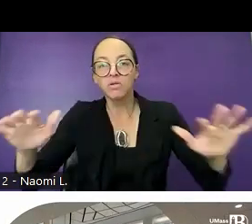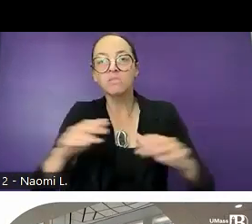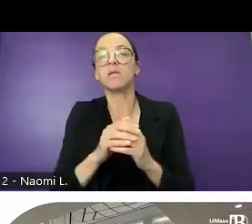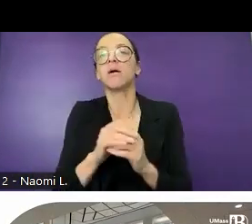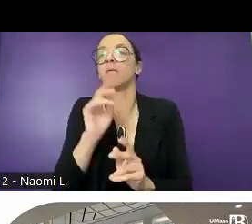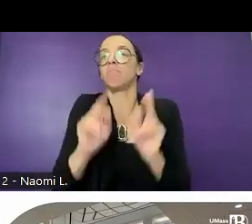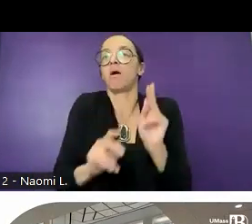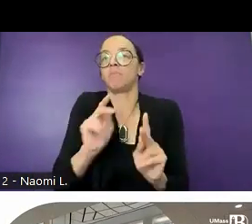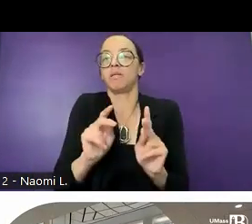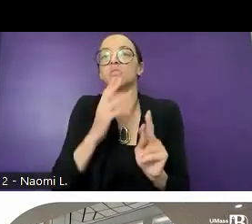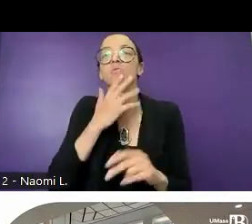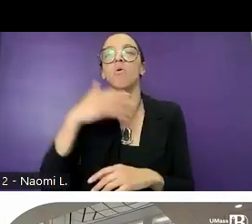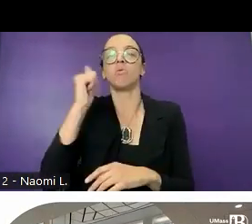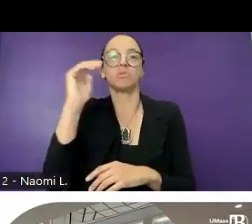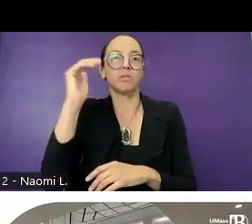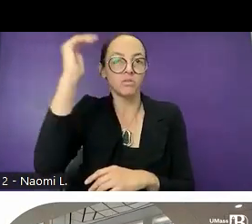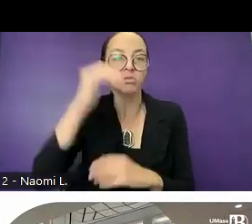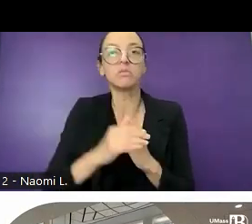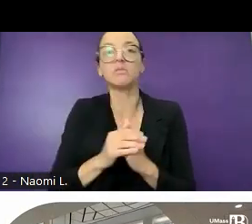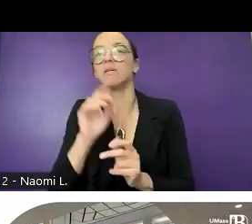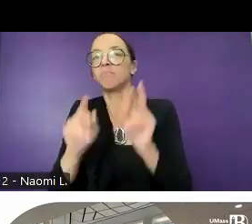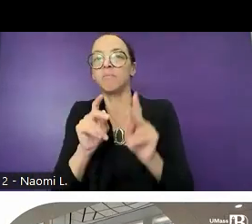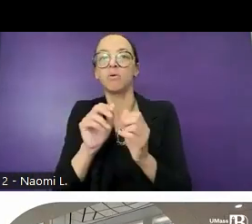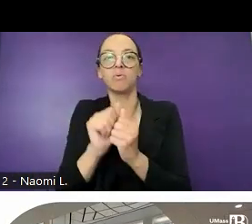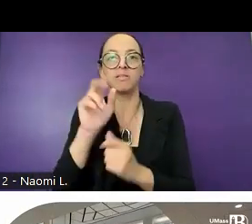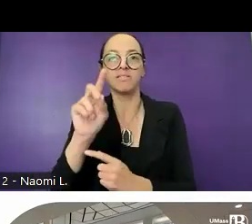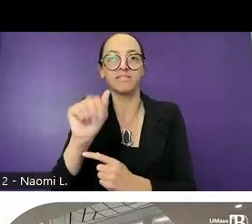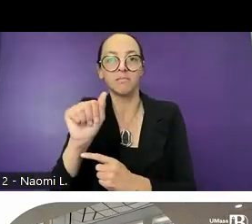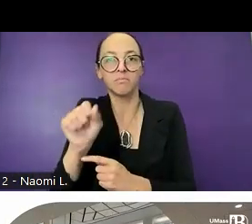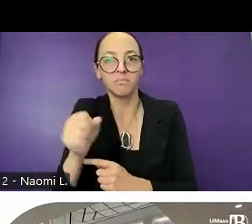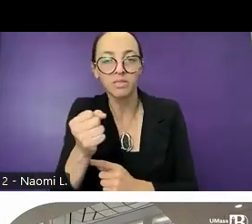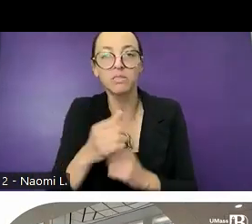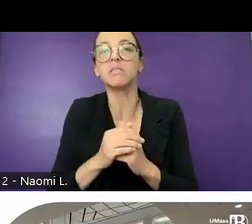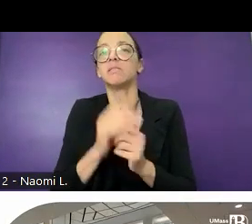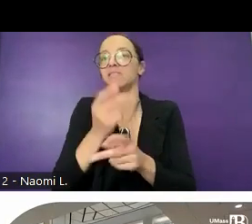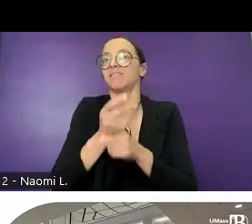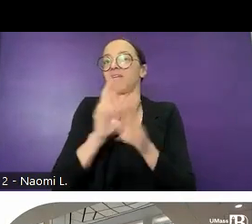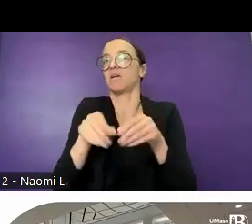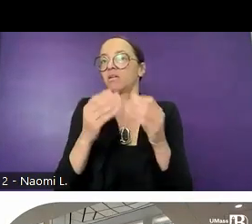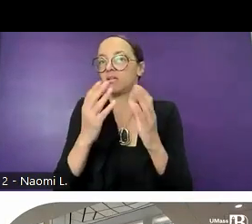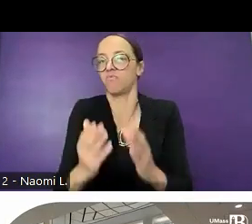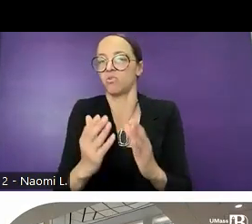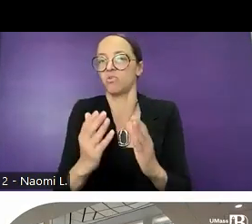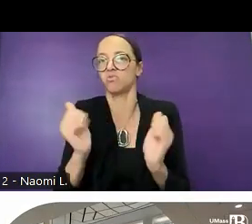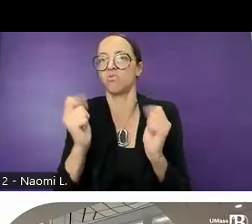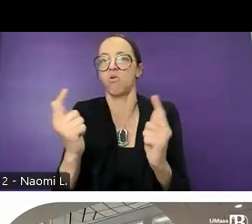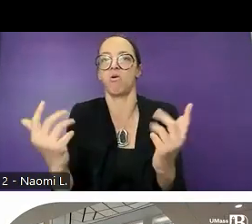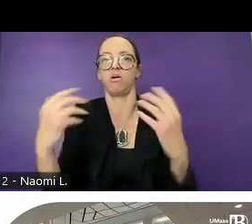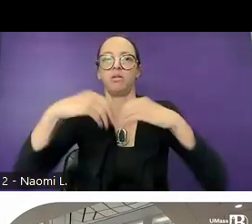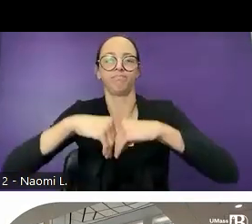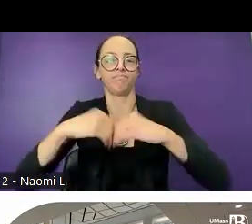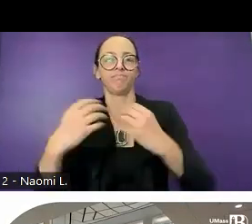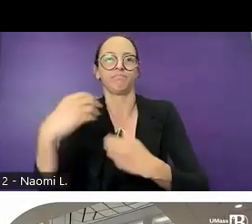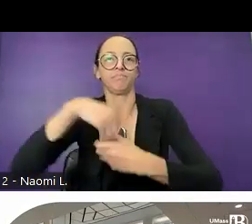and caregivers. And we plan to do some polling and survey data of